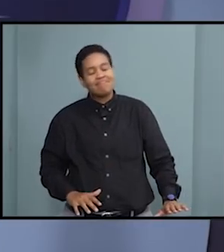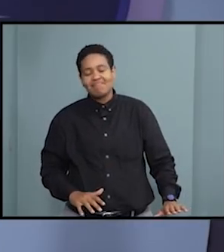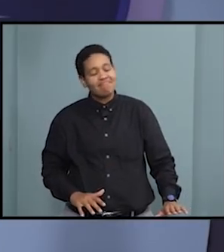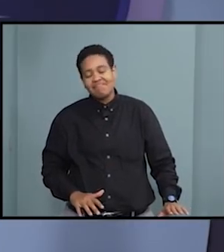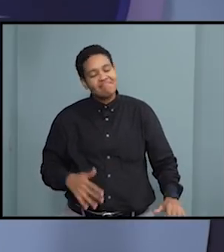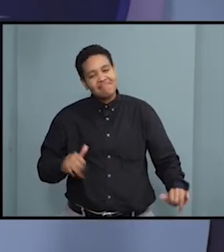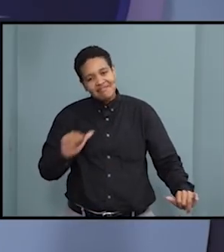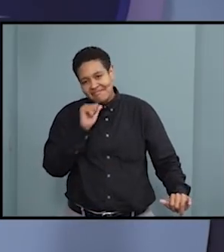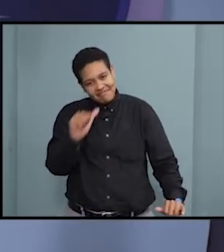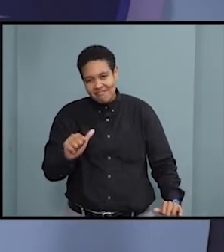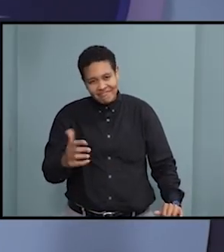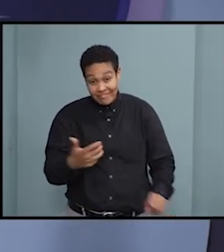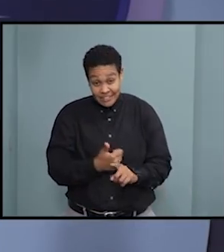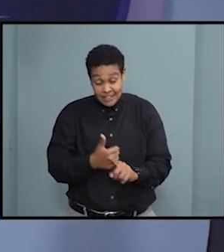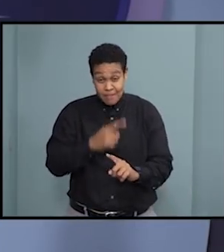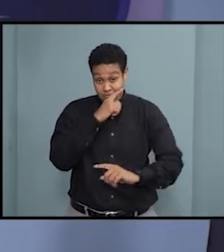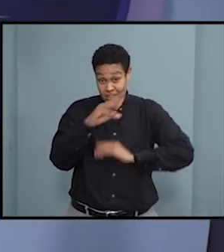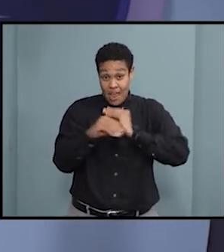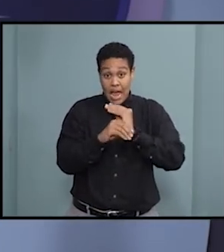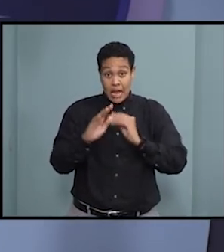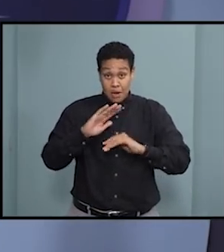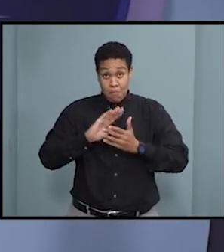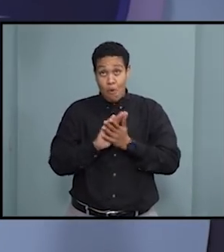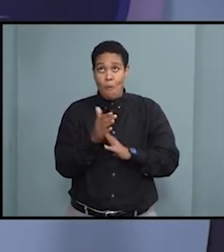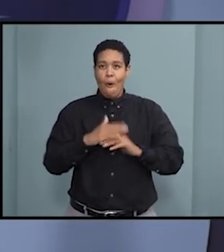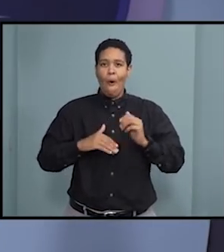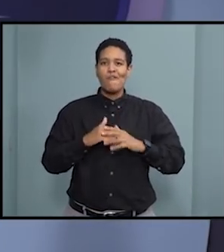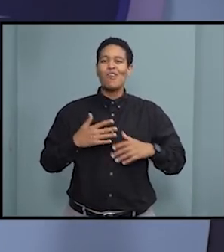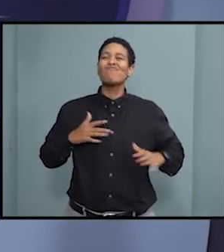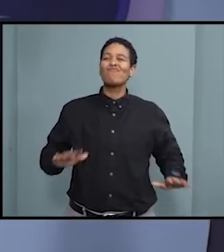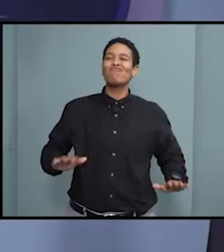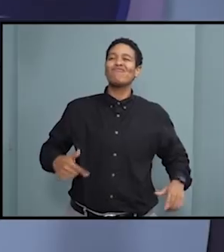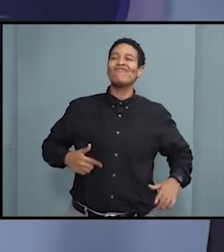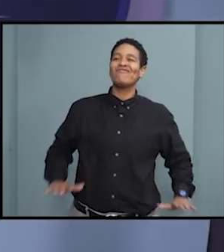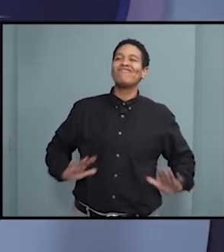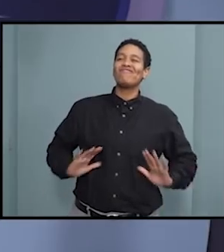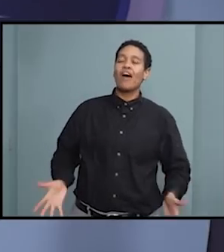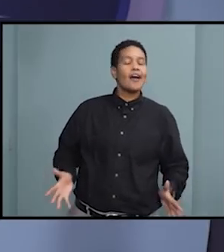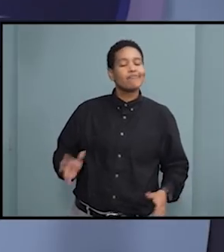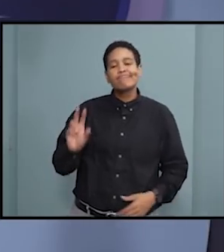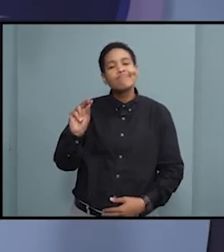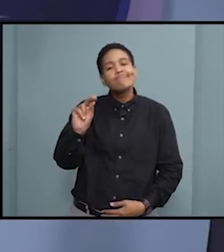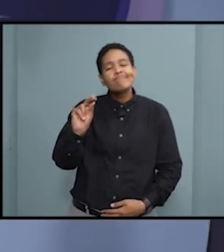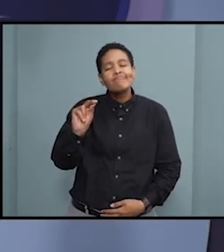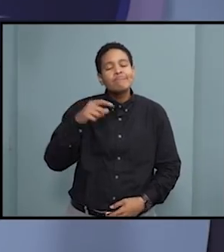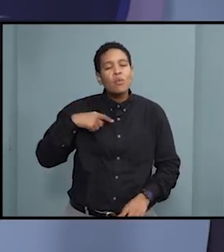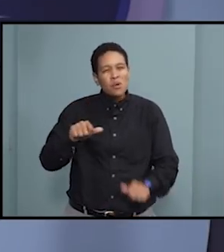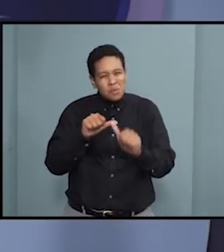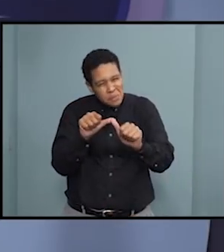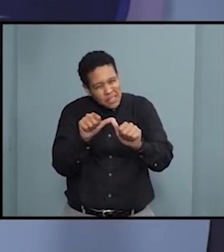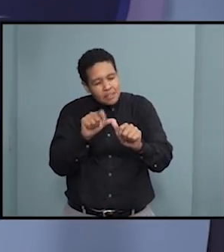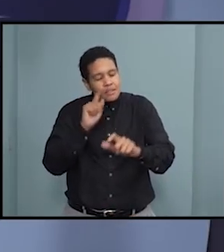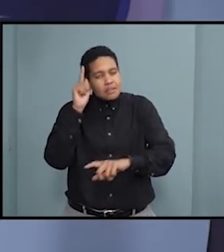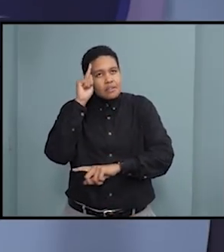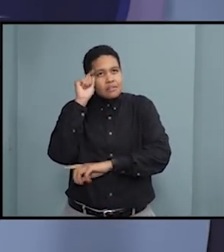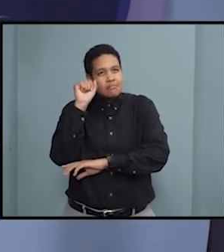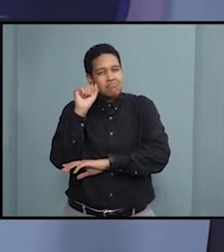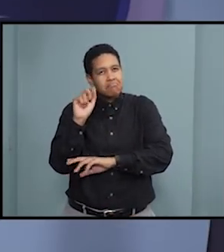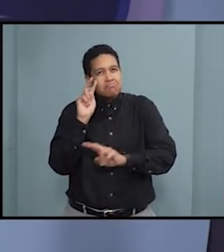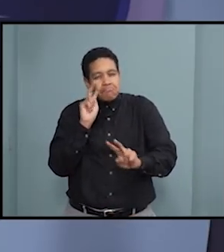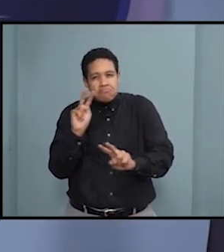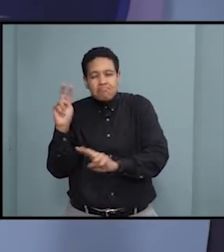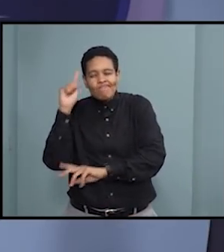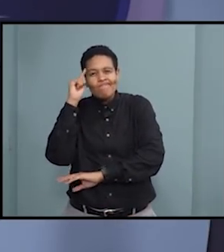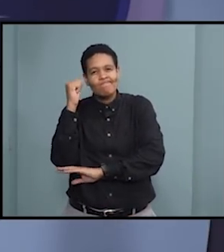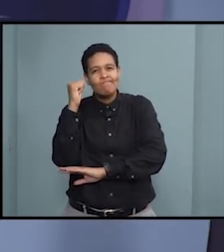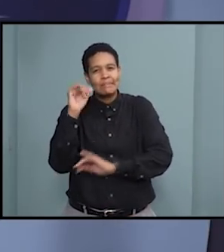we about to become complacent. We must maintain and reinforce the safeguards